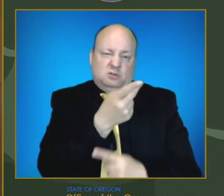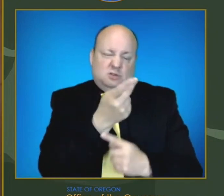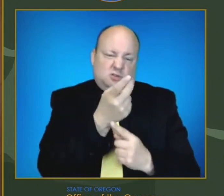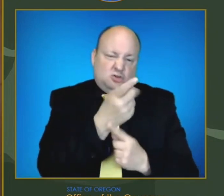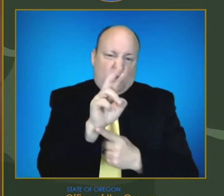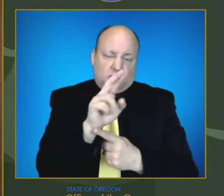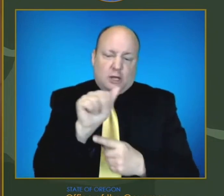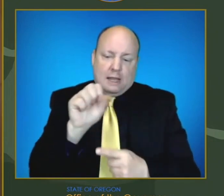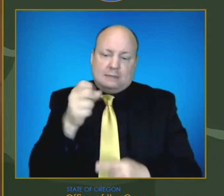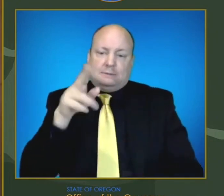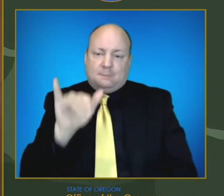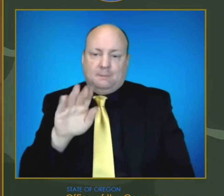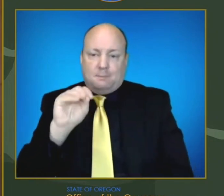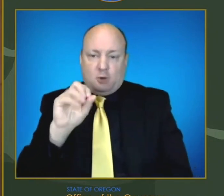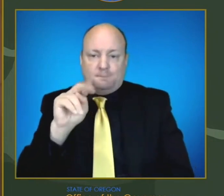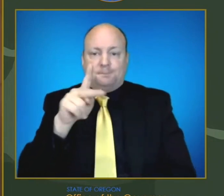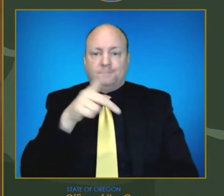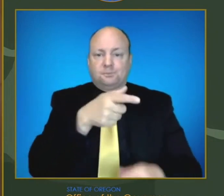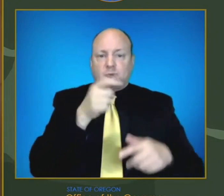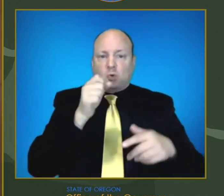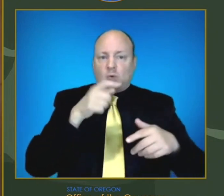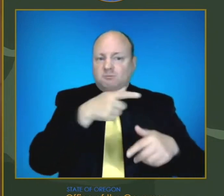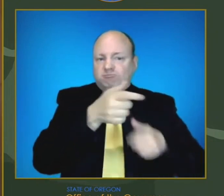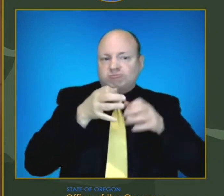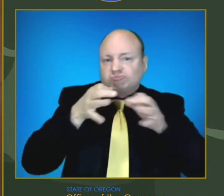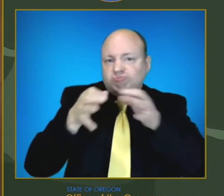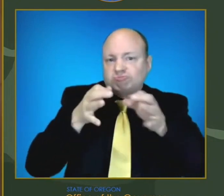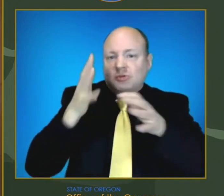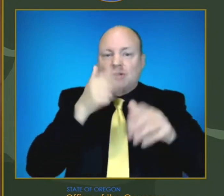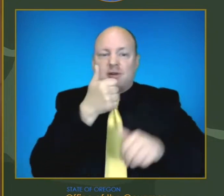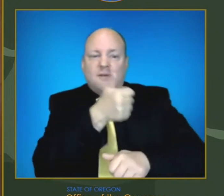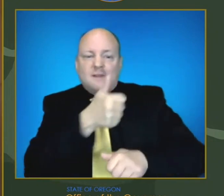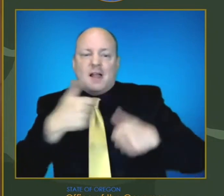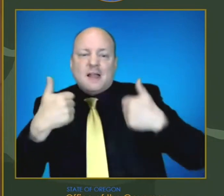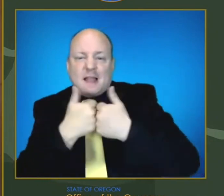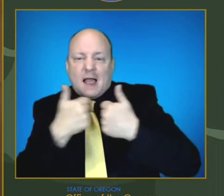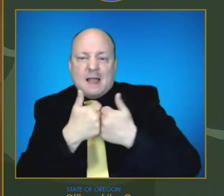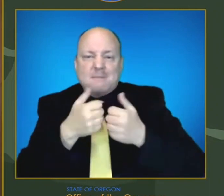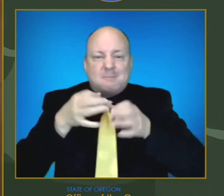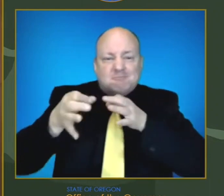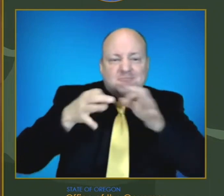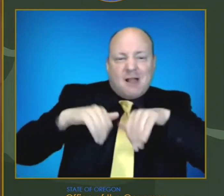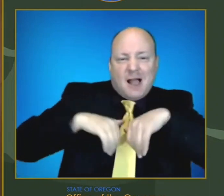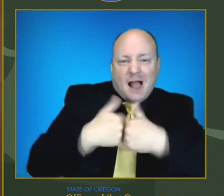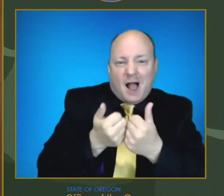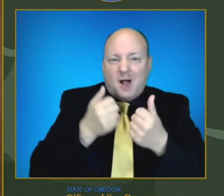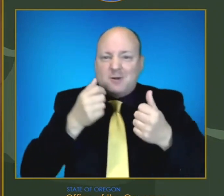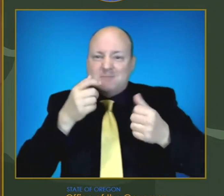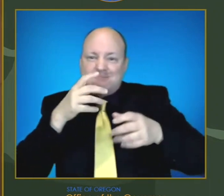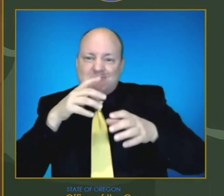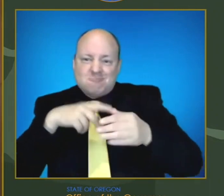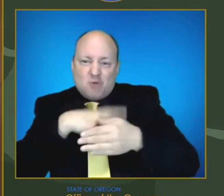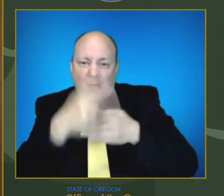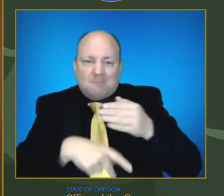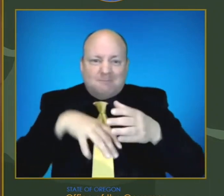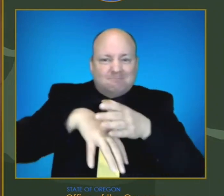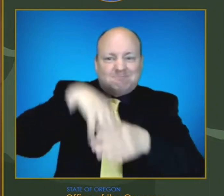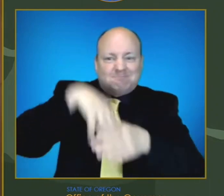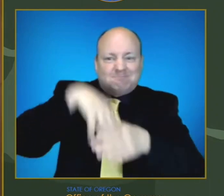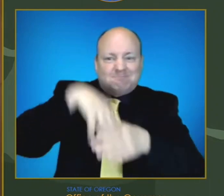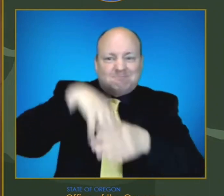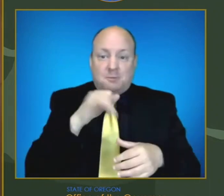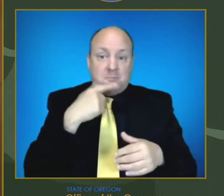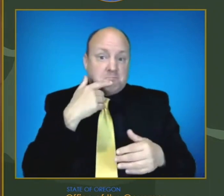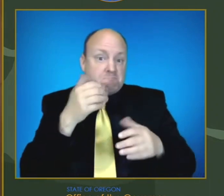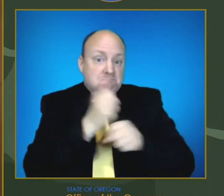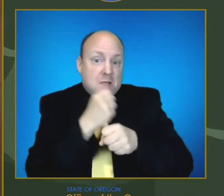experience designing decision-making processes to help people make smart choices. He'll be sharing more about the data and